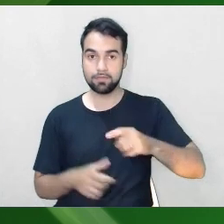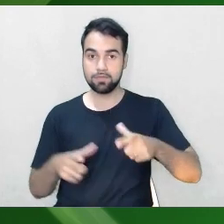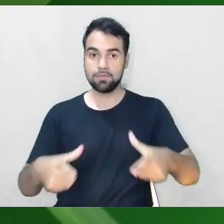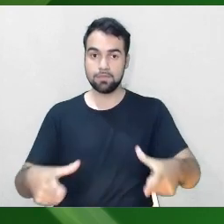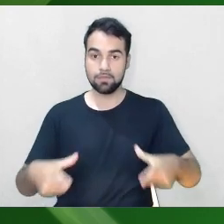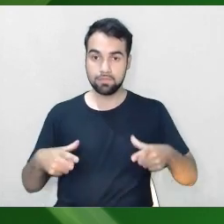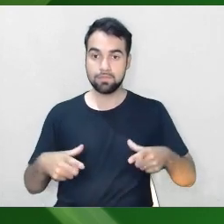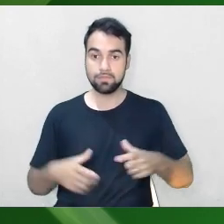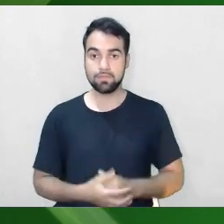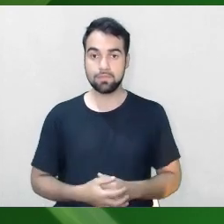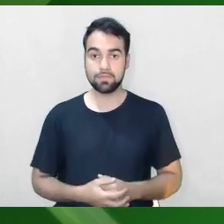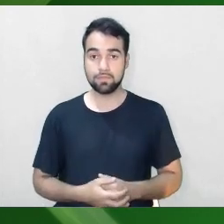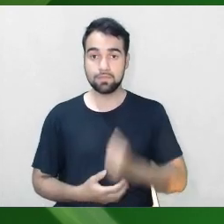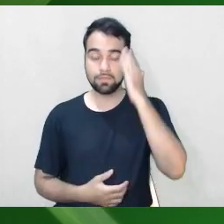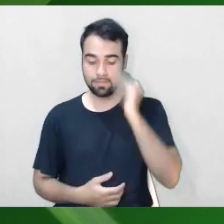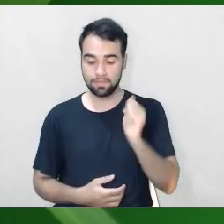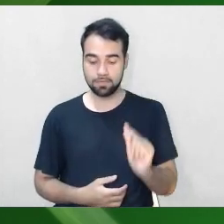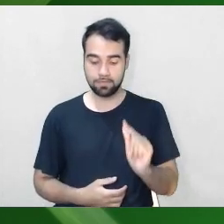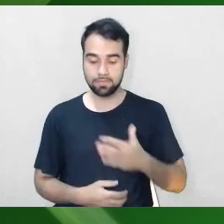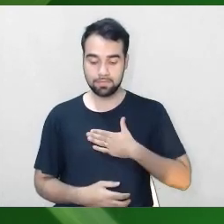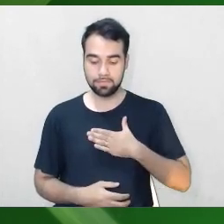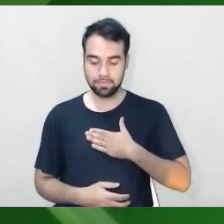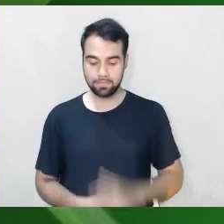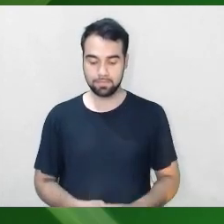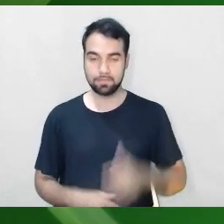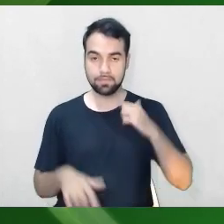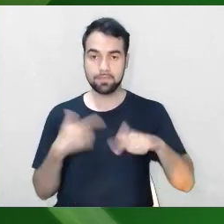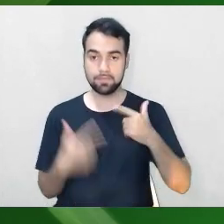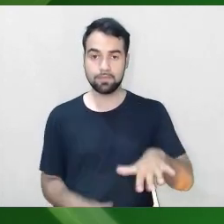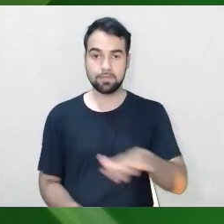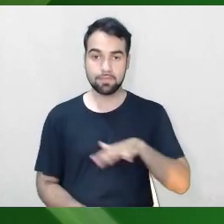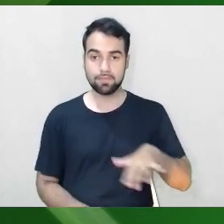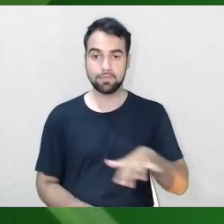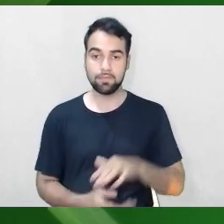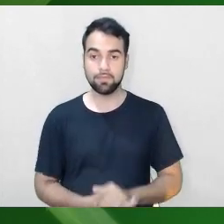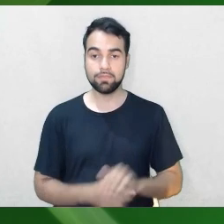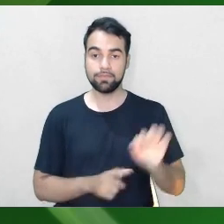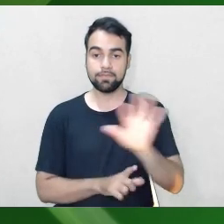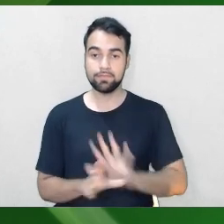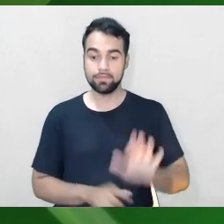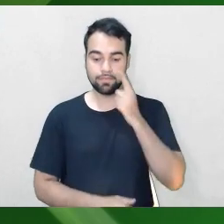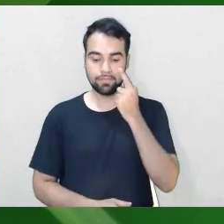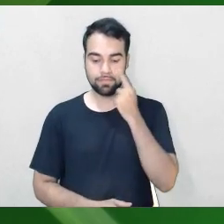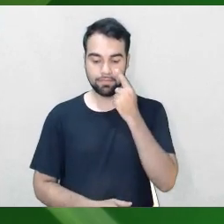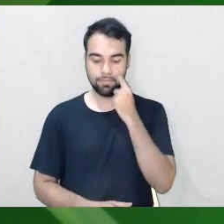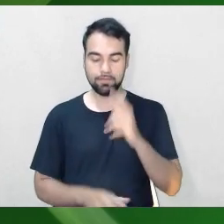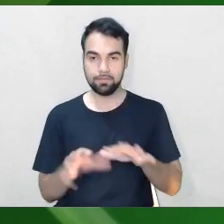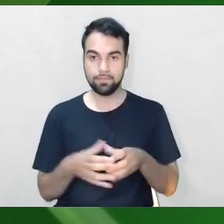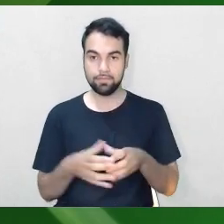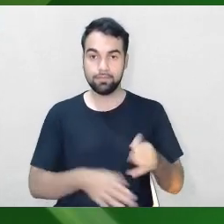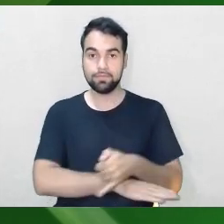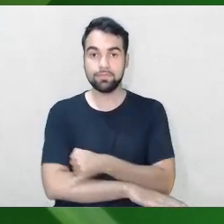health insurance plan. For me, who works at channels in front end, to